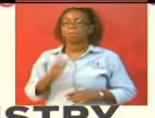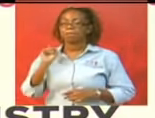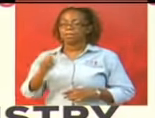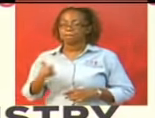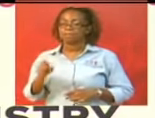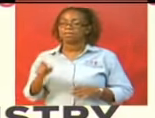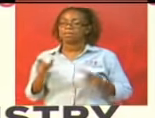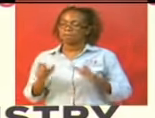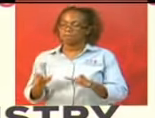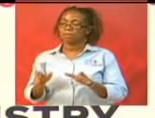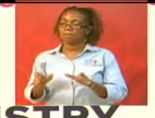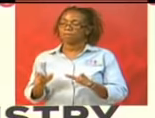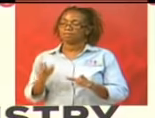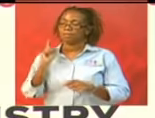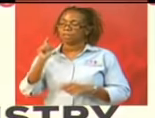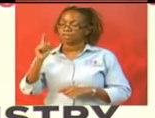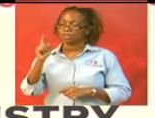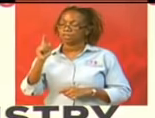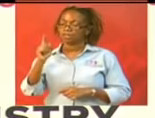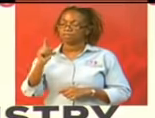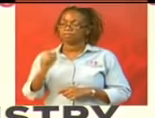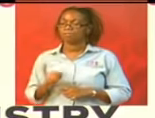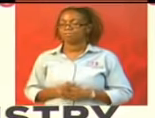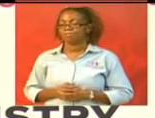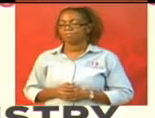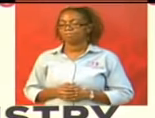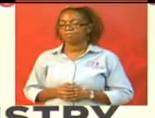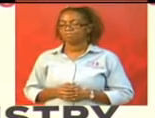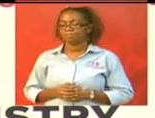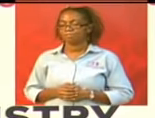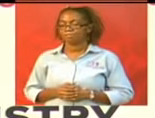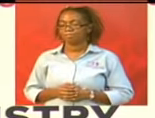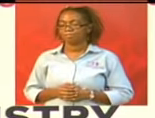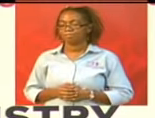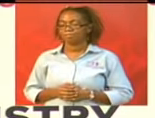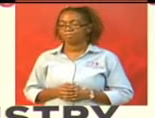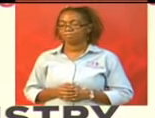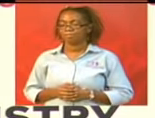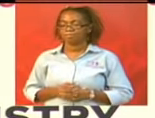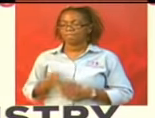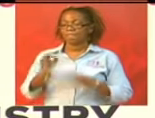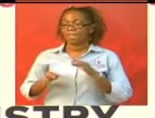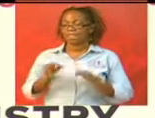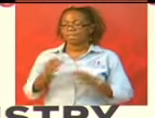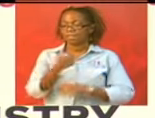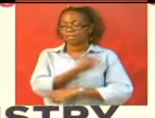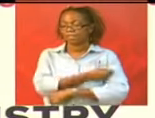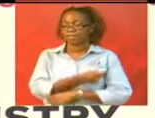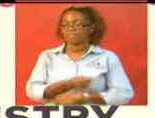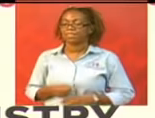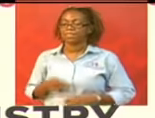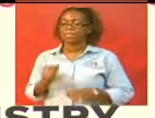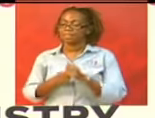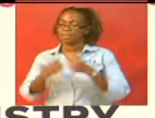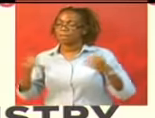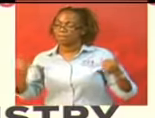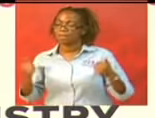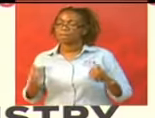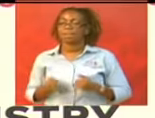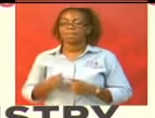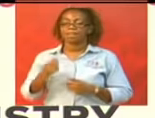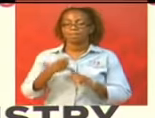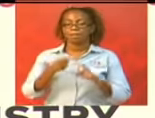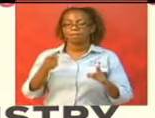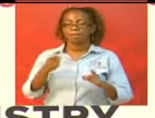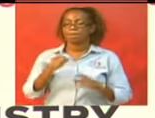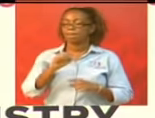from, whether they're vaccinated or not, will be put into different sections in terms of quarantine. So quarantine will still play a critical role